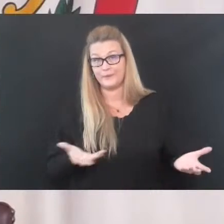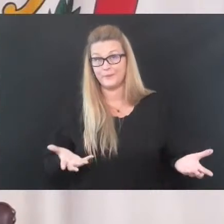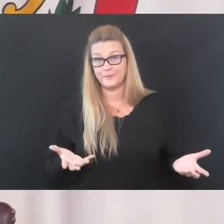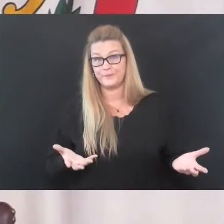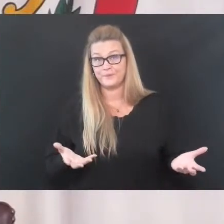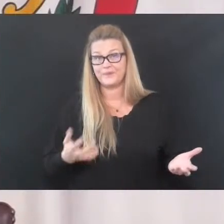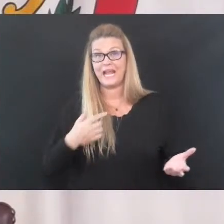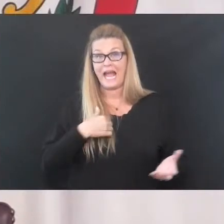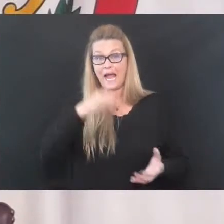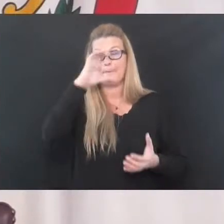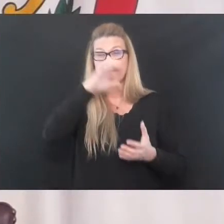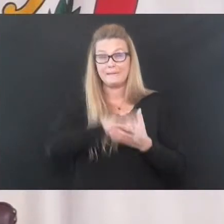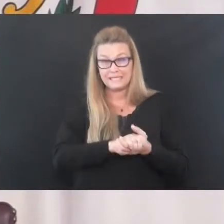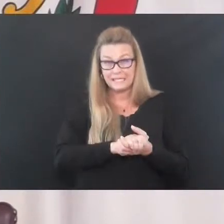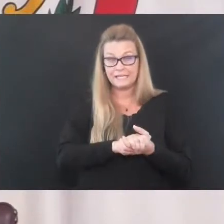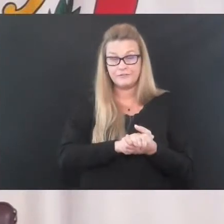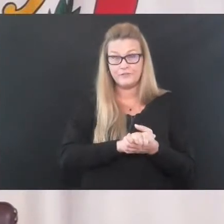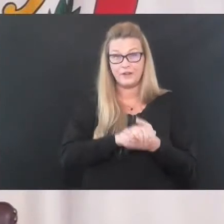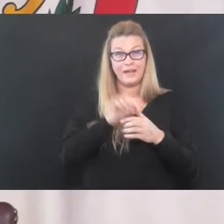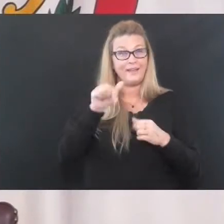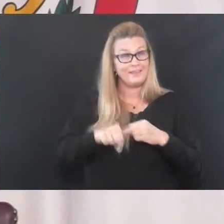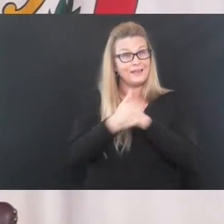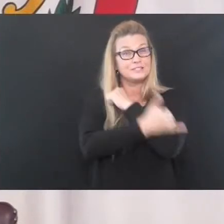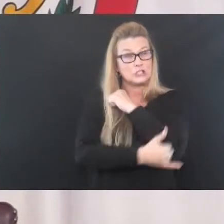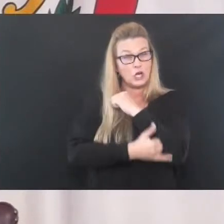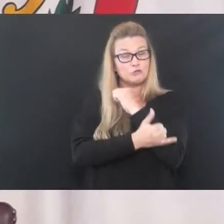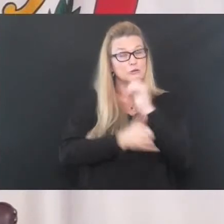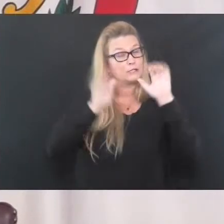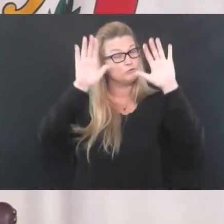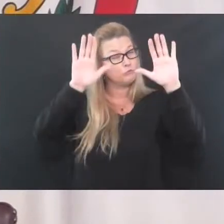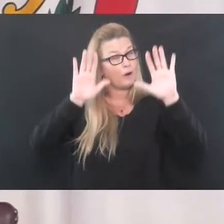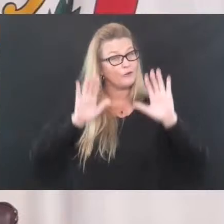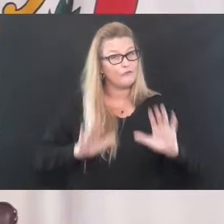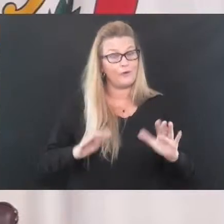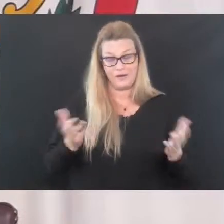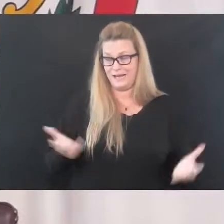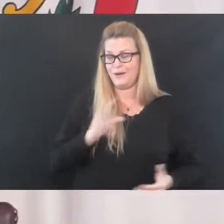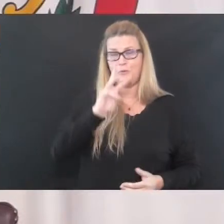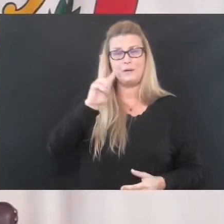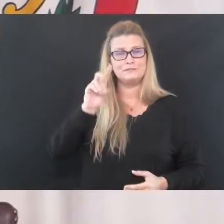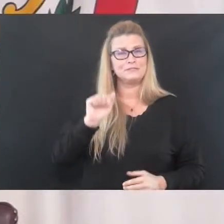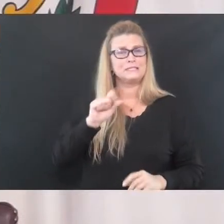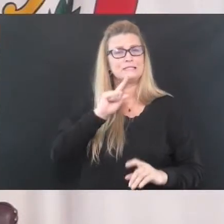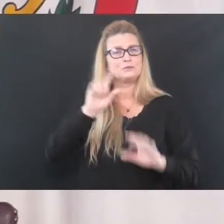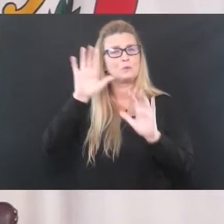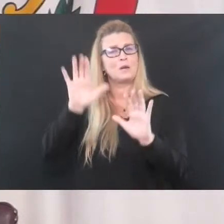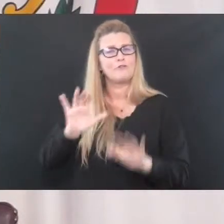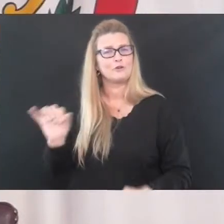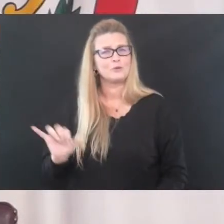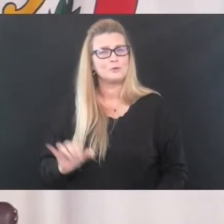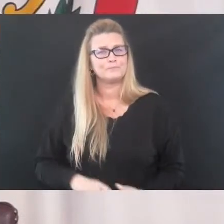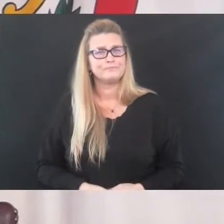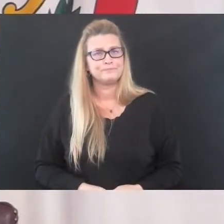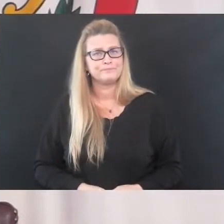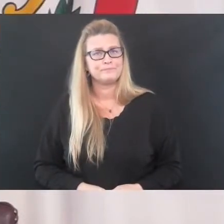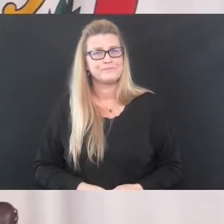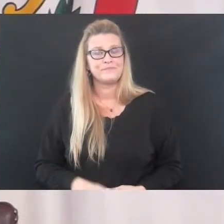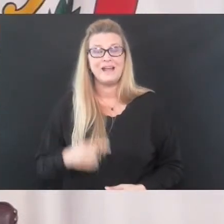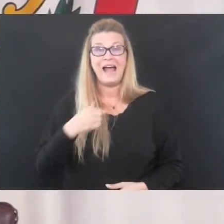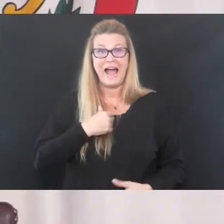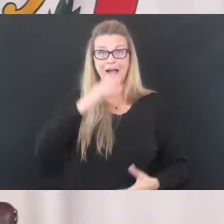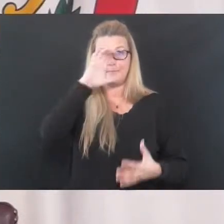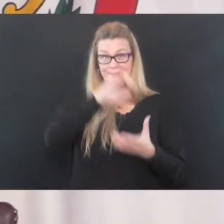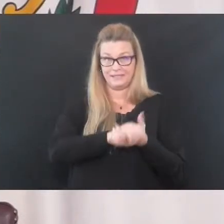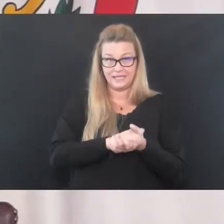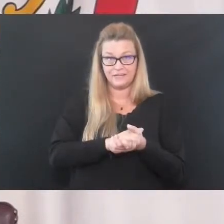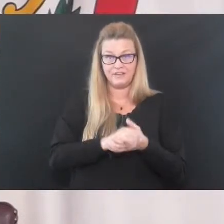I'm a believer just how great this country is and how absolutely wonderful West Virginia is. I am a real believer